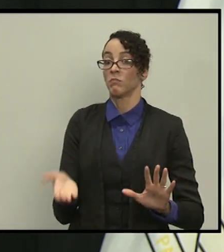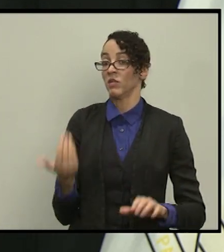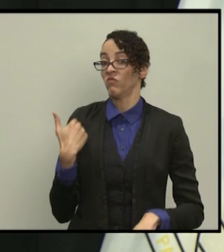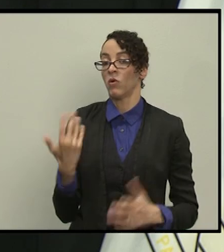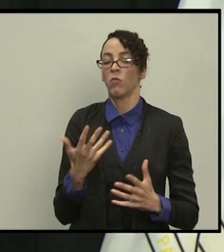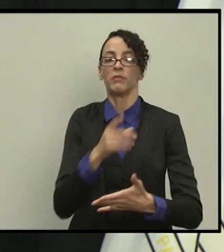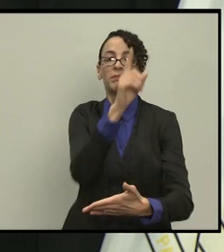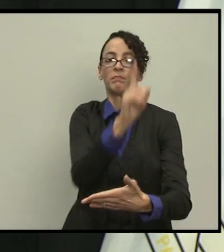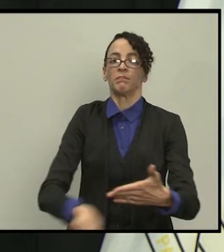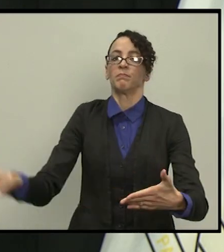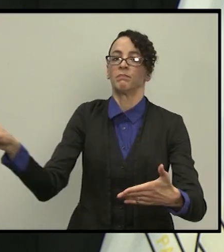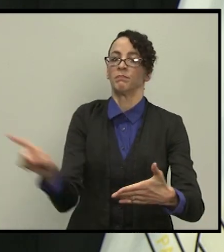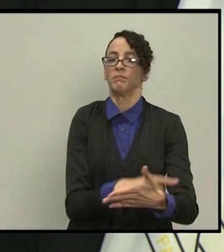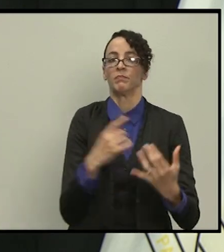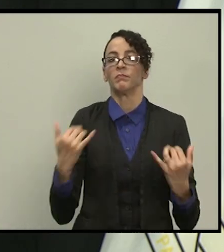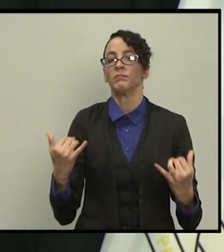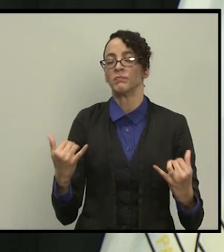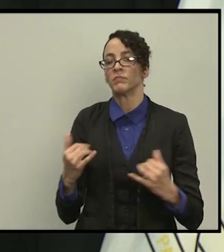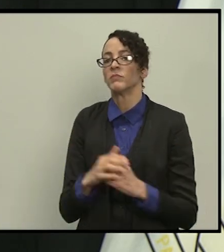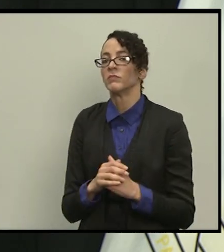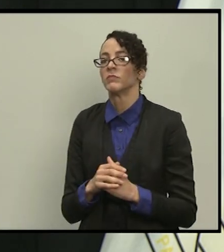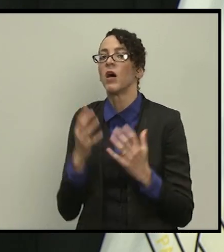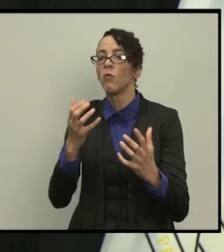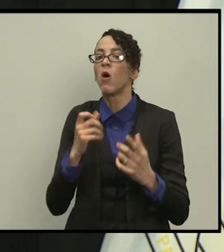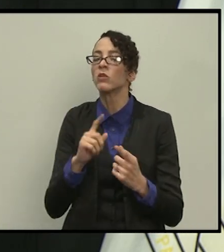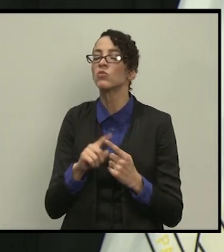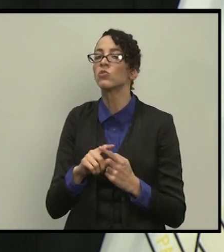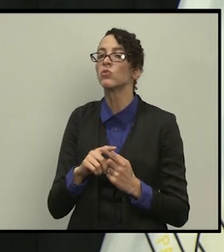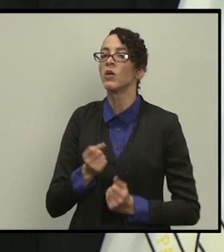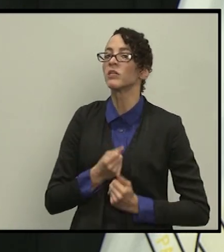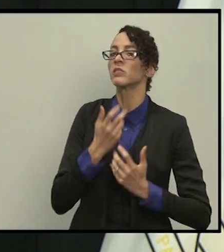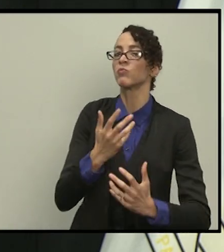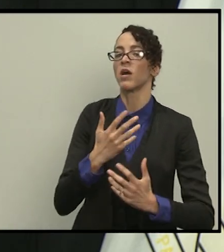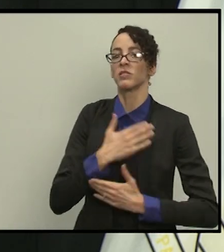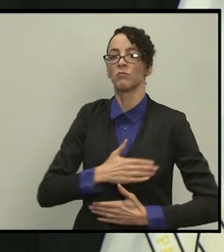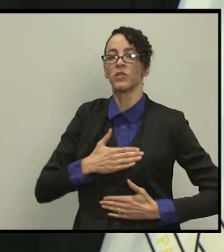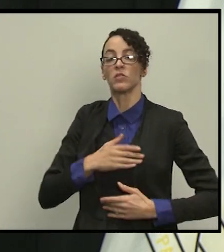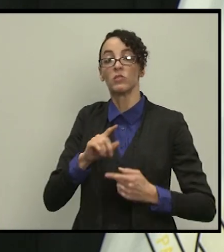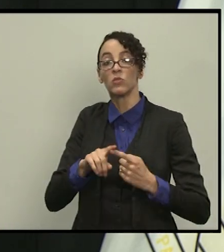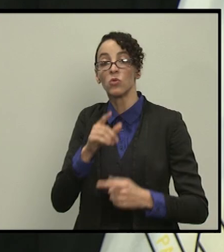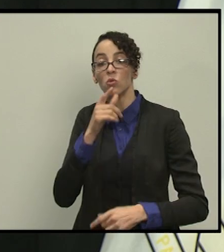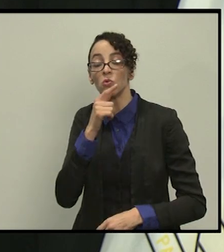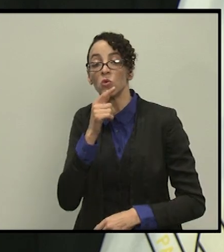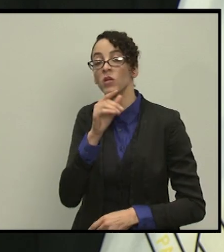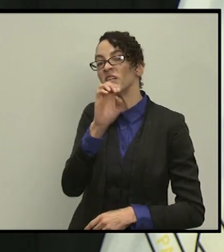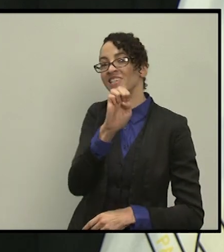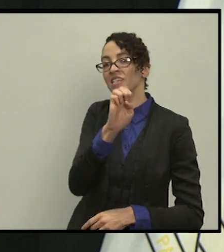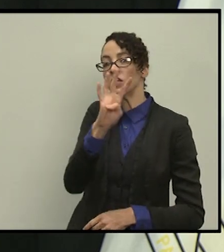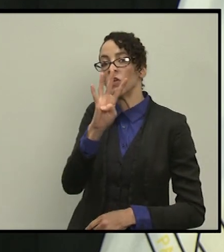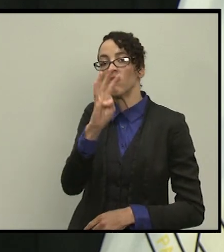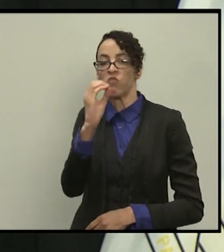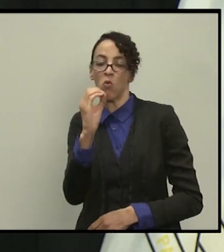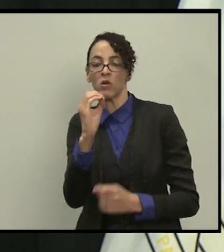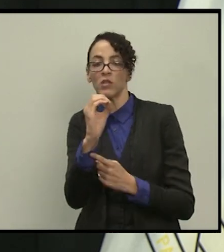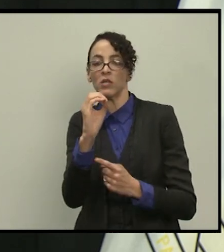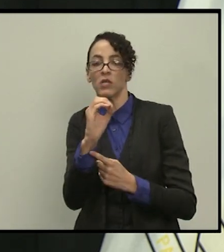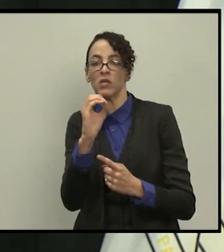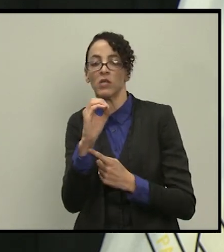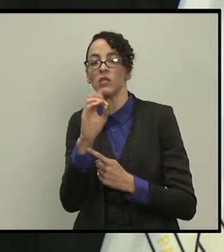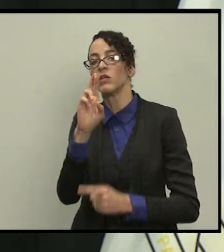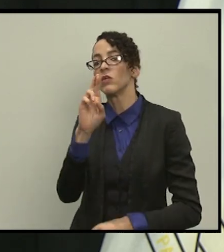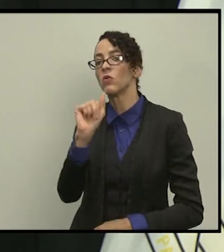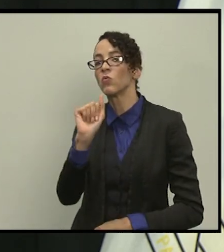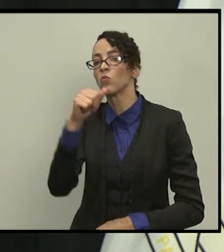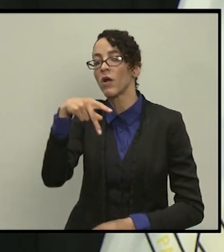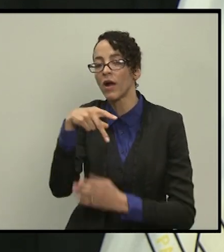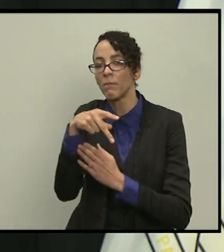the ambassador of the Bay, E40, a rap artist who's been really a part of the fabric of our